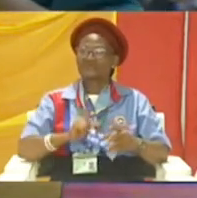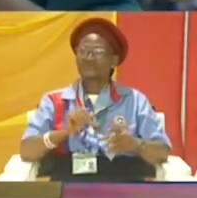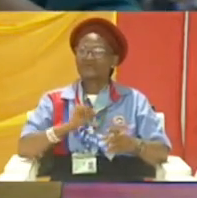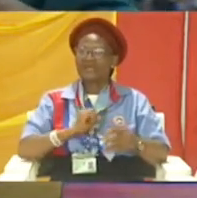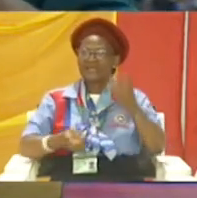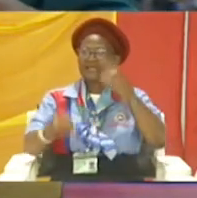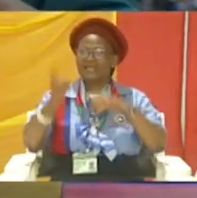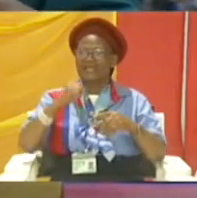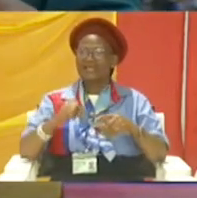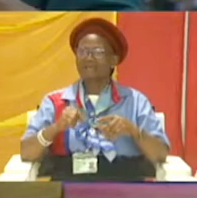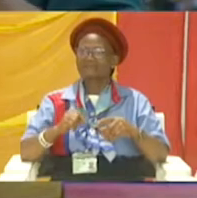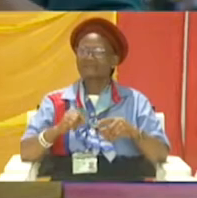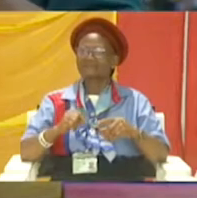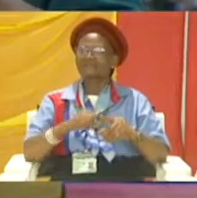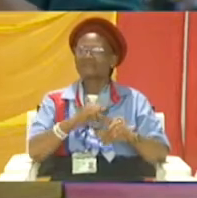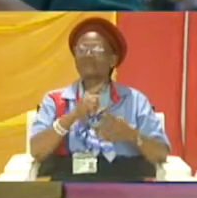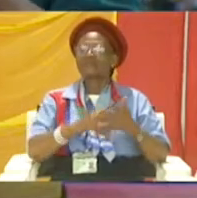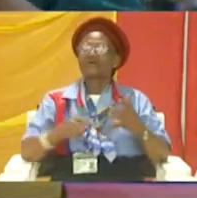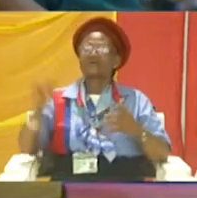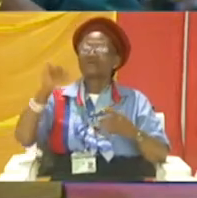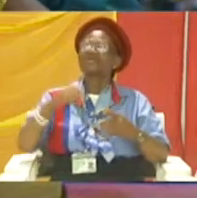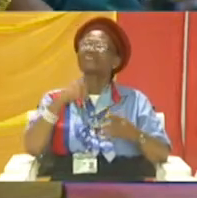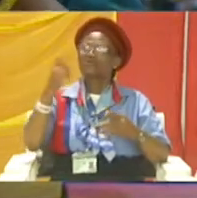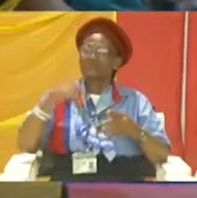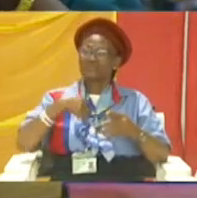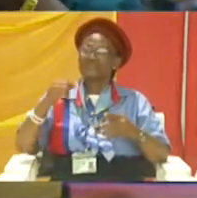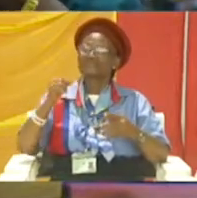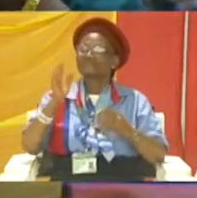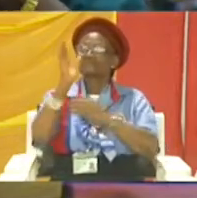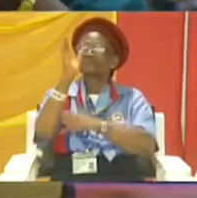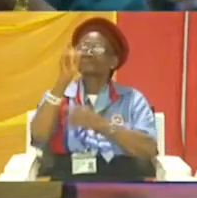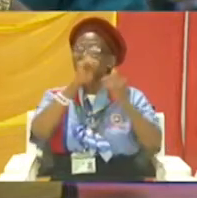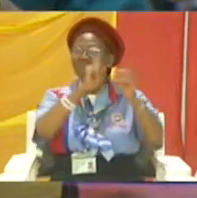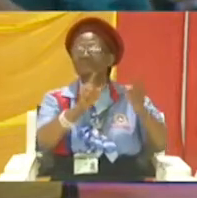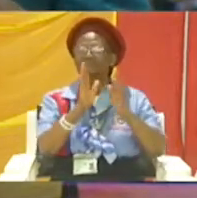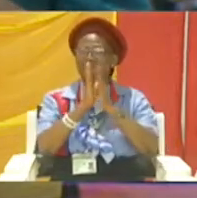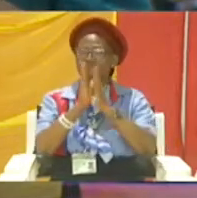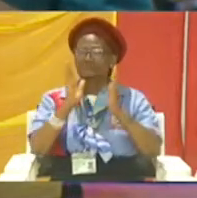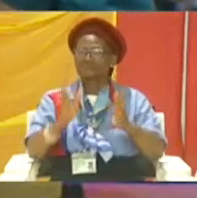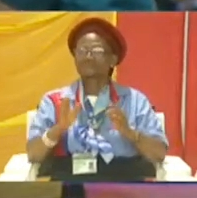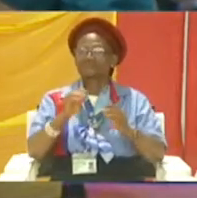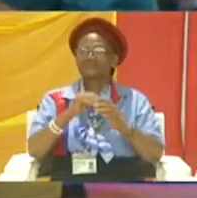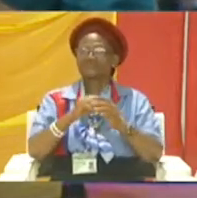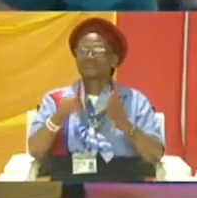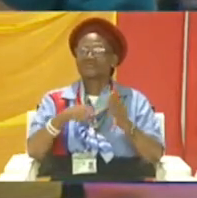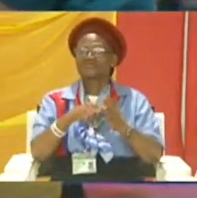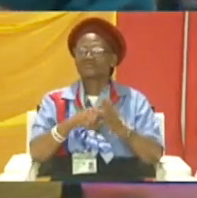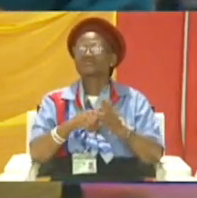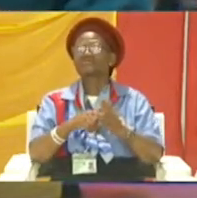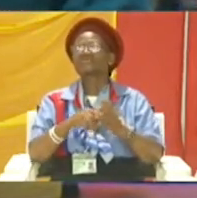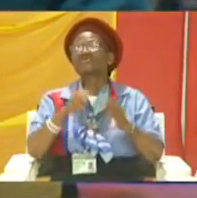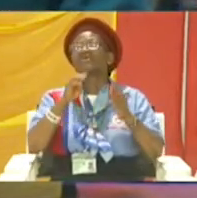because they told me that God answers prayers in this